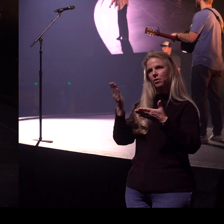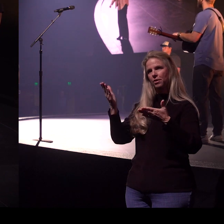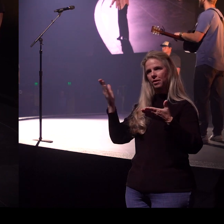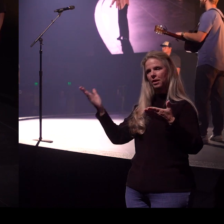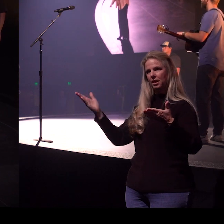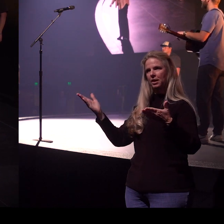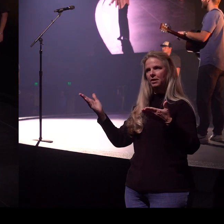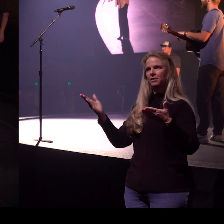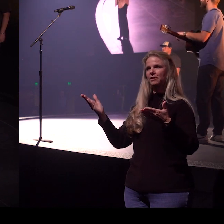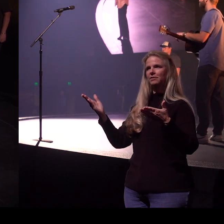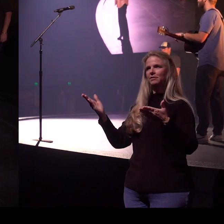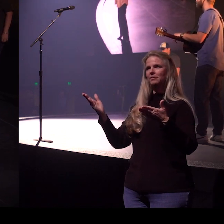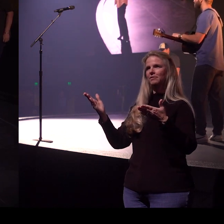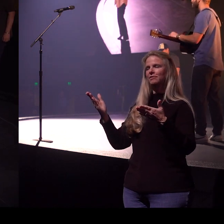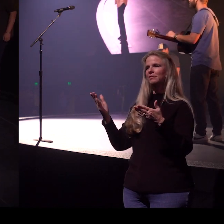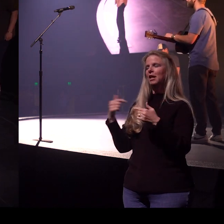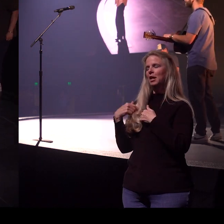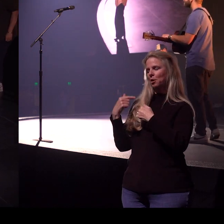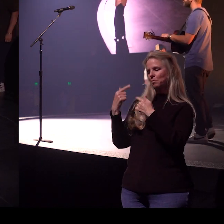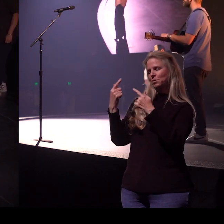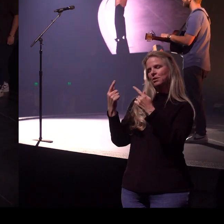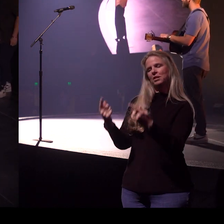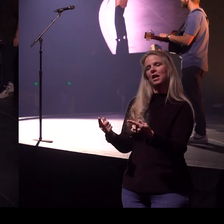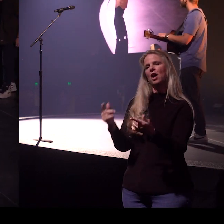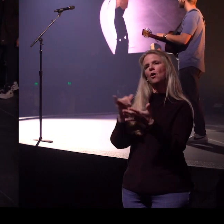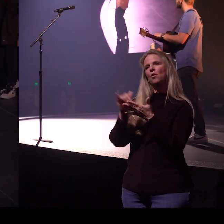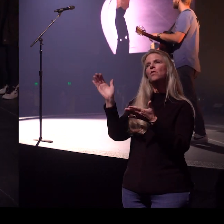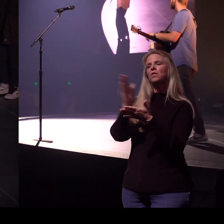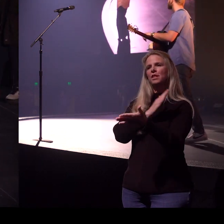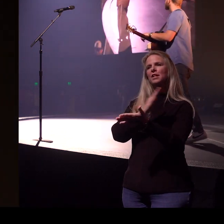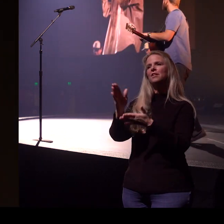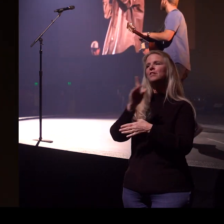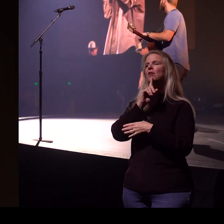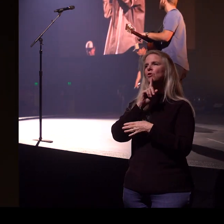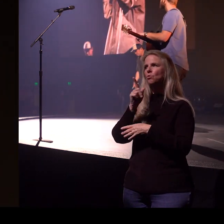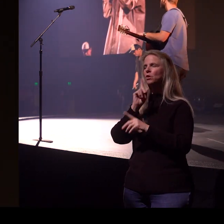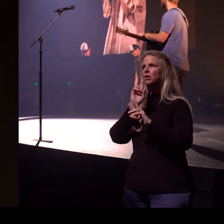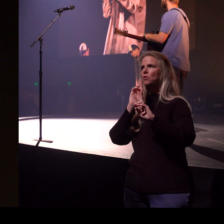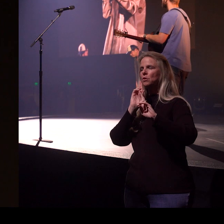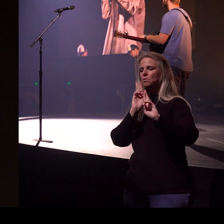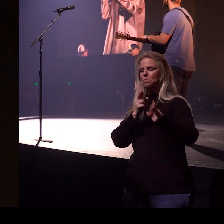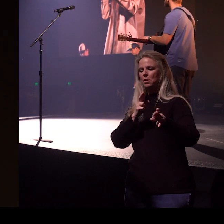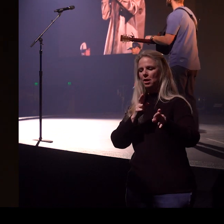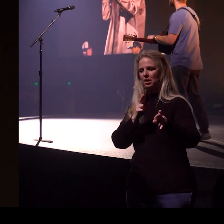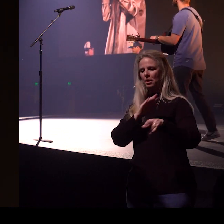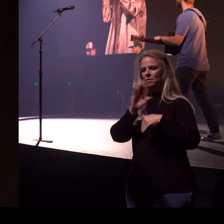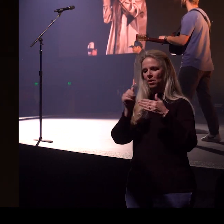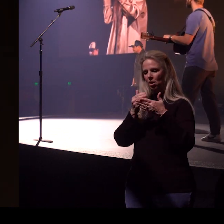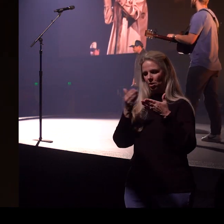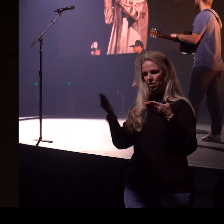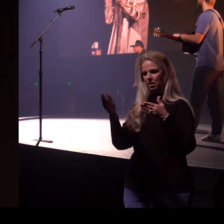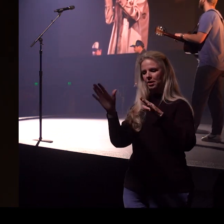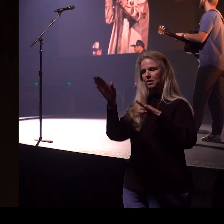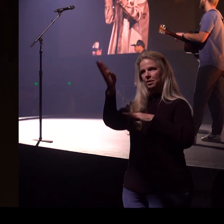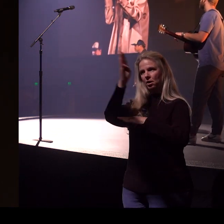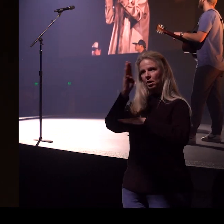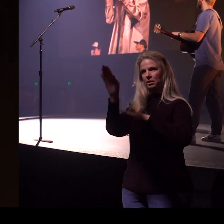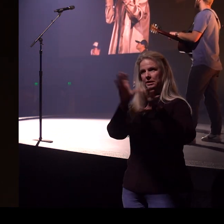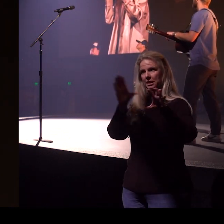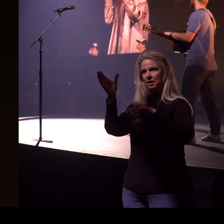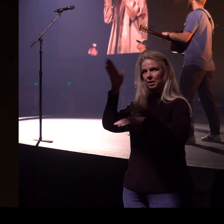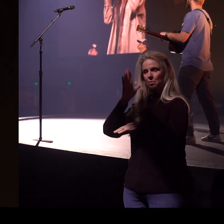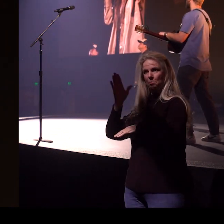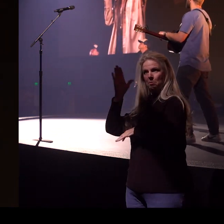now, amen. So this song, it really is a response of all the things that God has done and who he is, and it's just